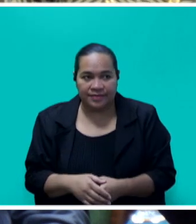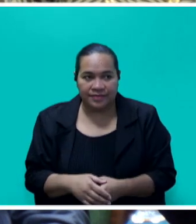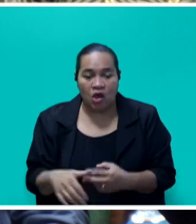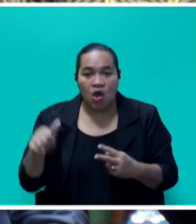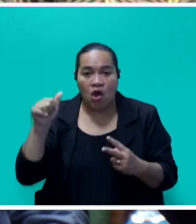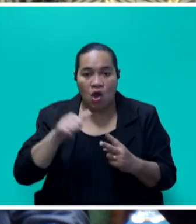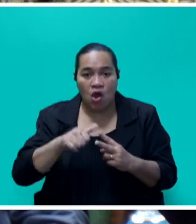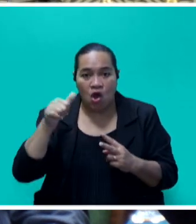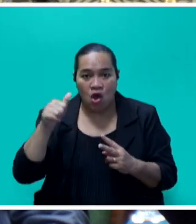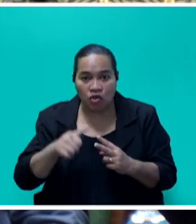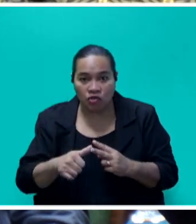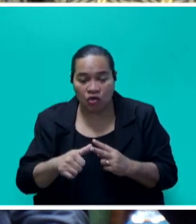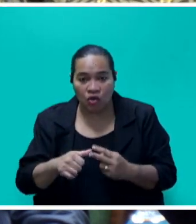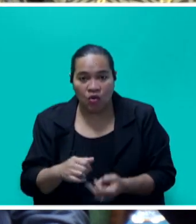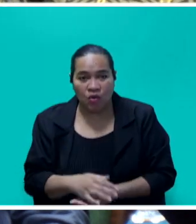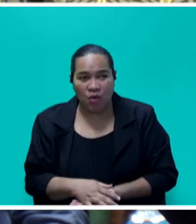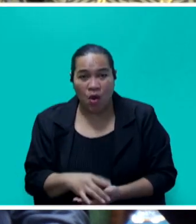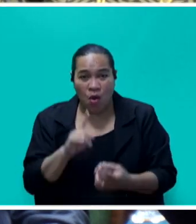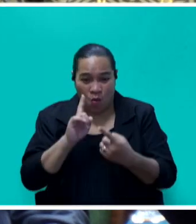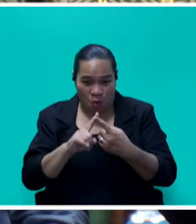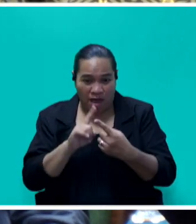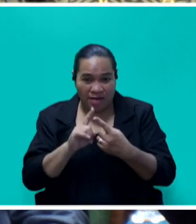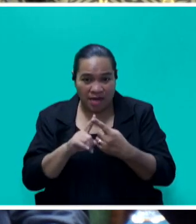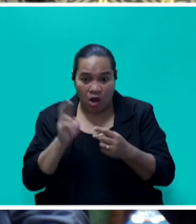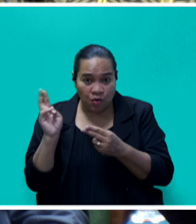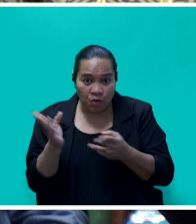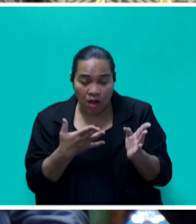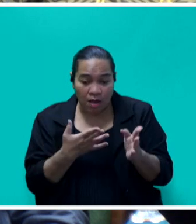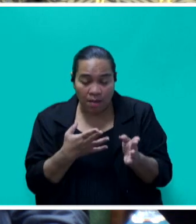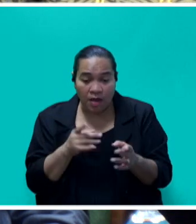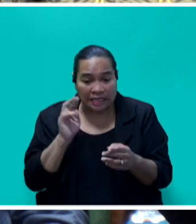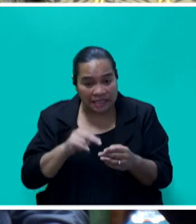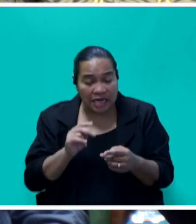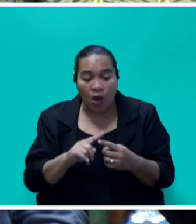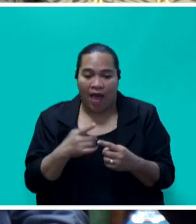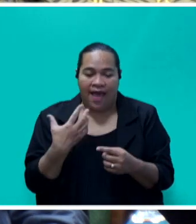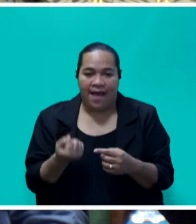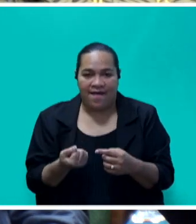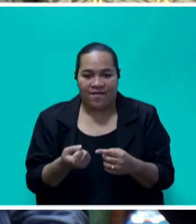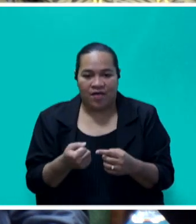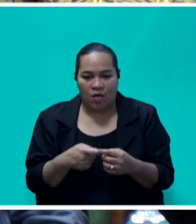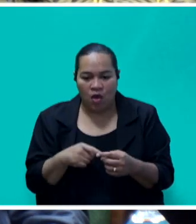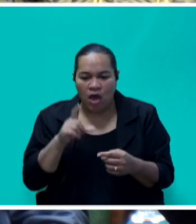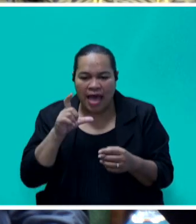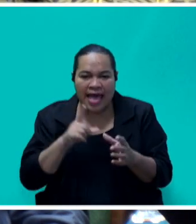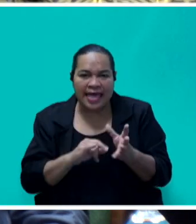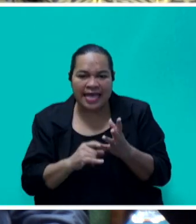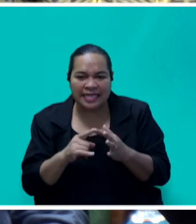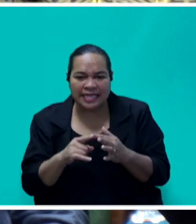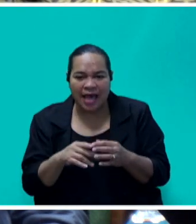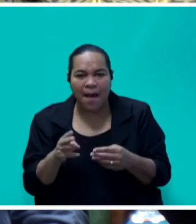also, Mr. Speaker, sir, one of the key requirements is for us to have what we call a case management